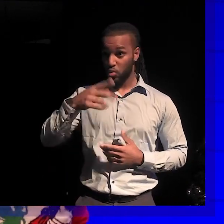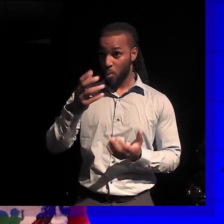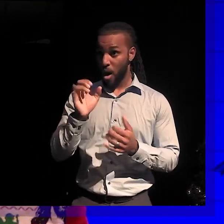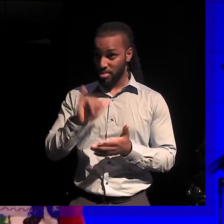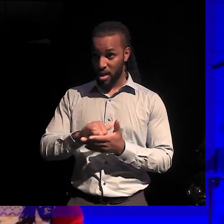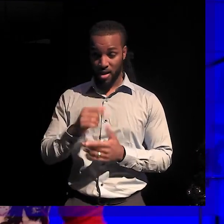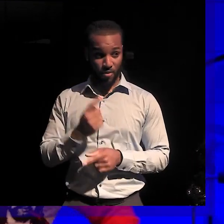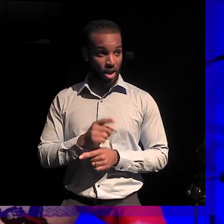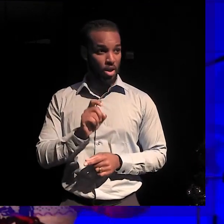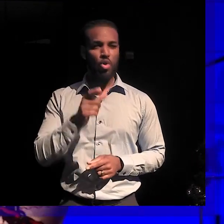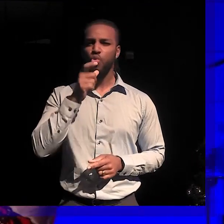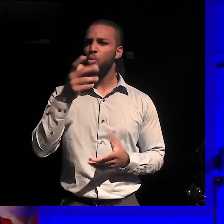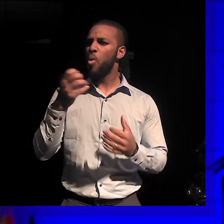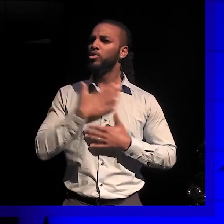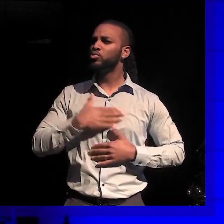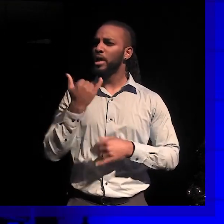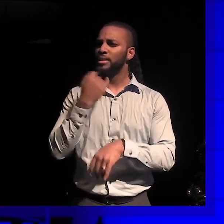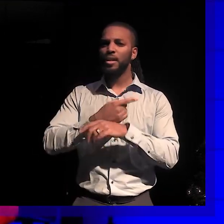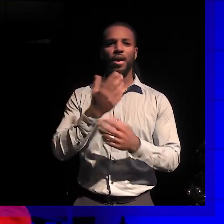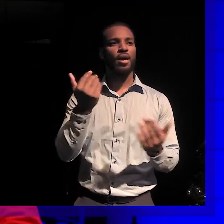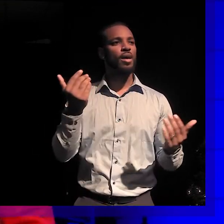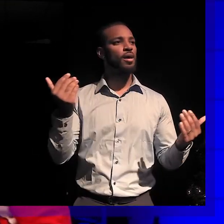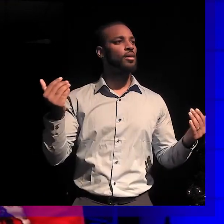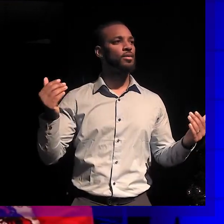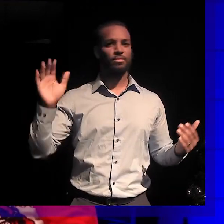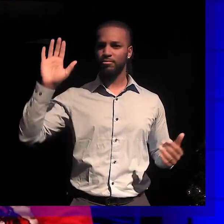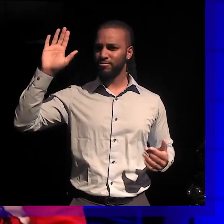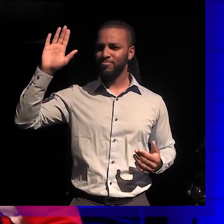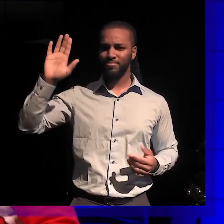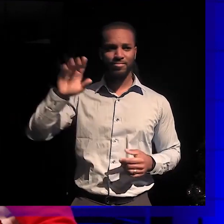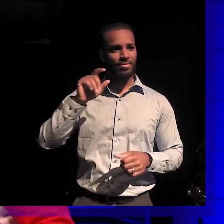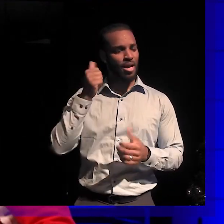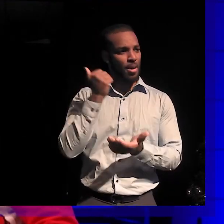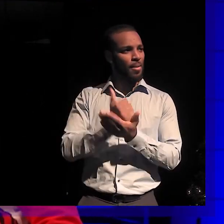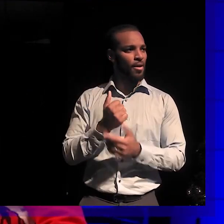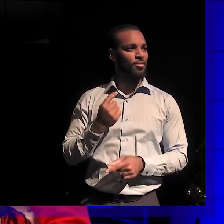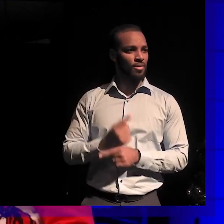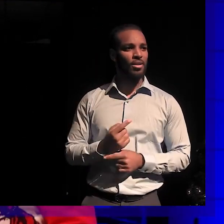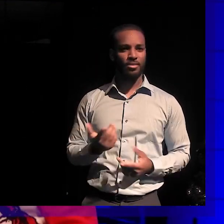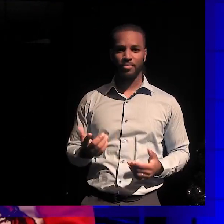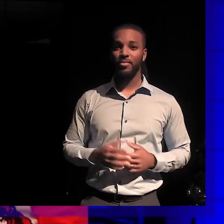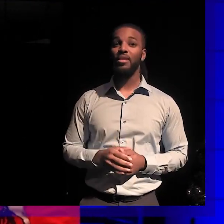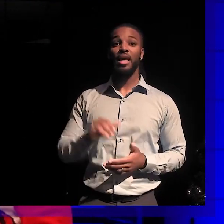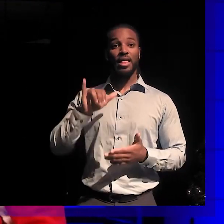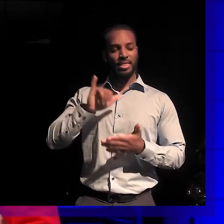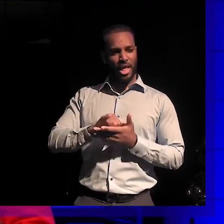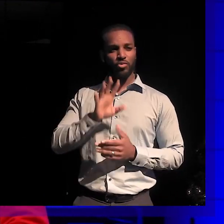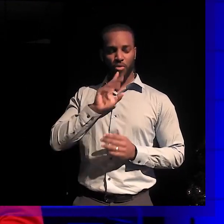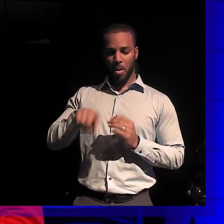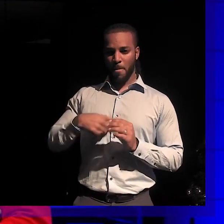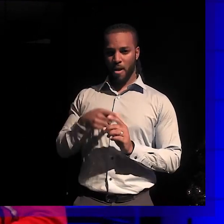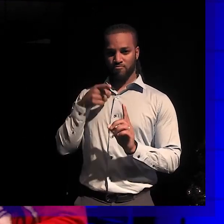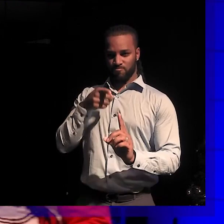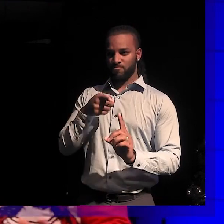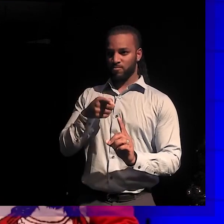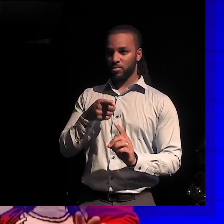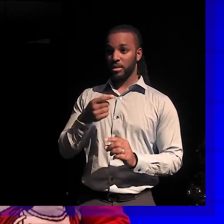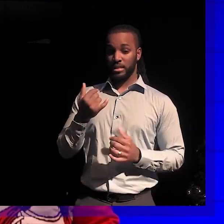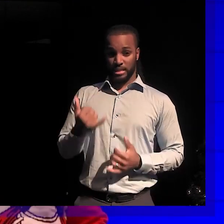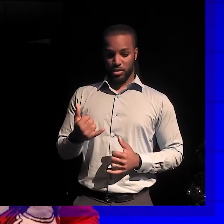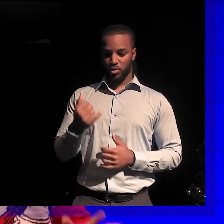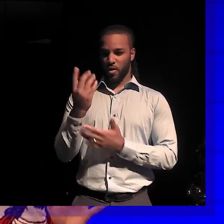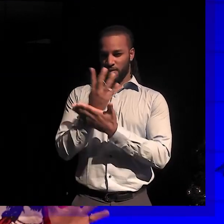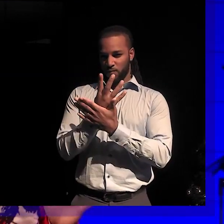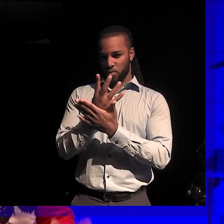joy? Who wants some joy today? Man, we could use some joy. That's what we're talking about today. We're in the fourth week